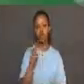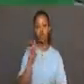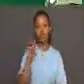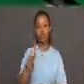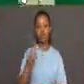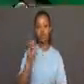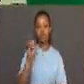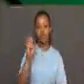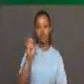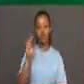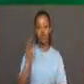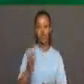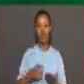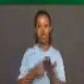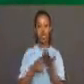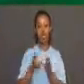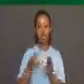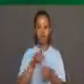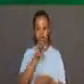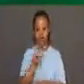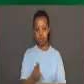transport?